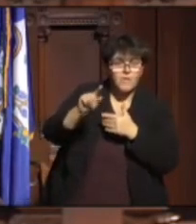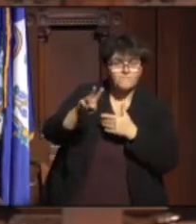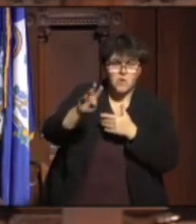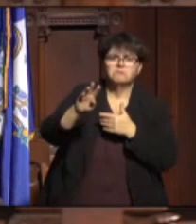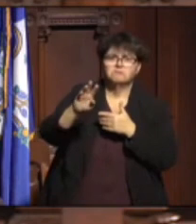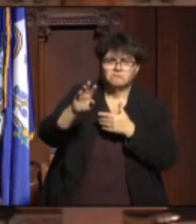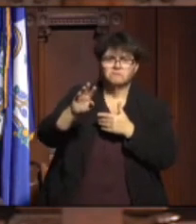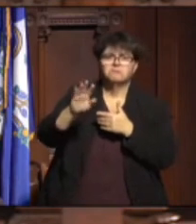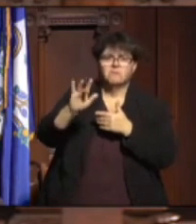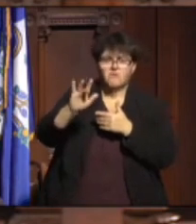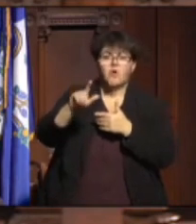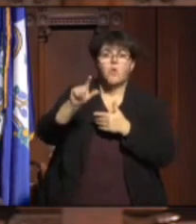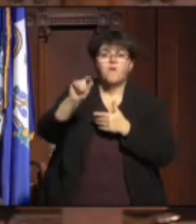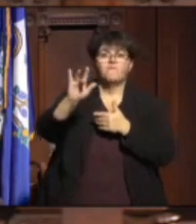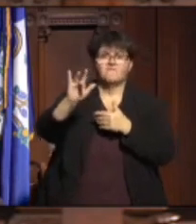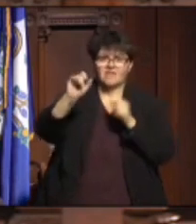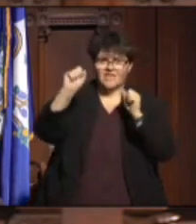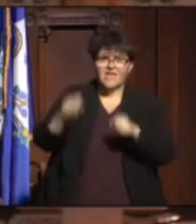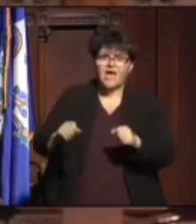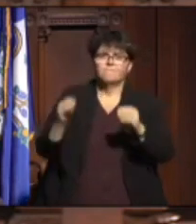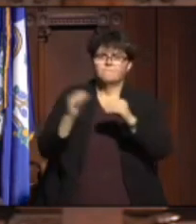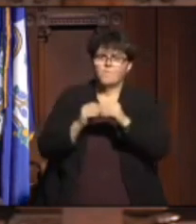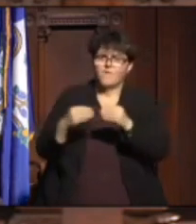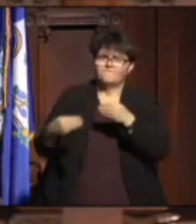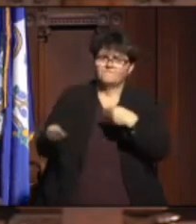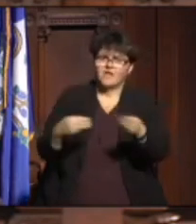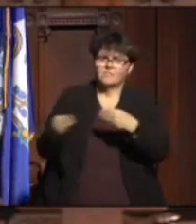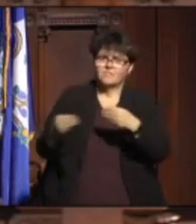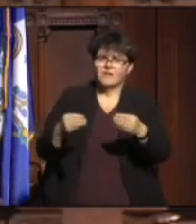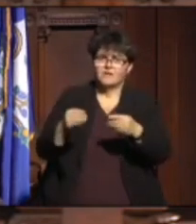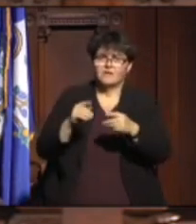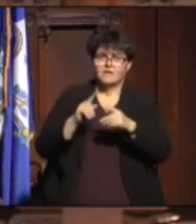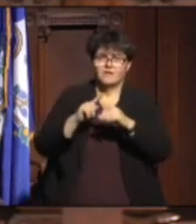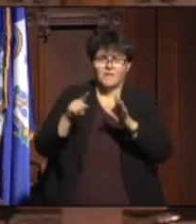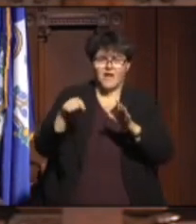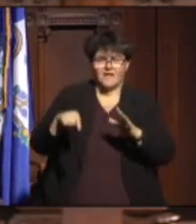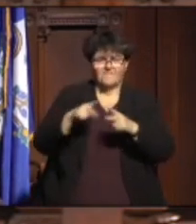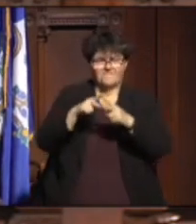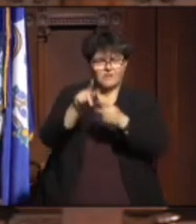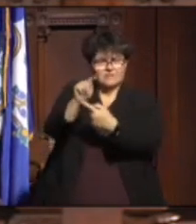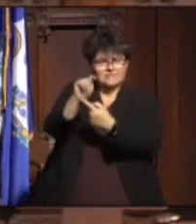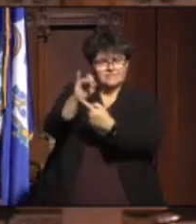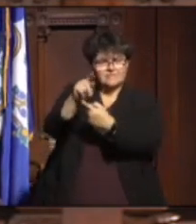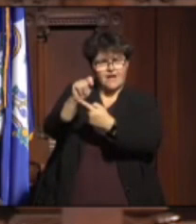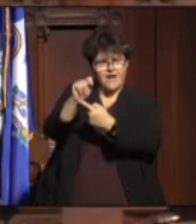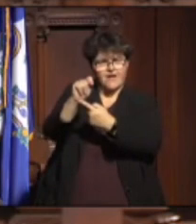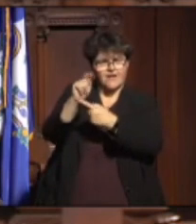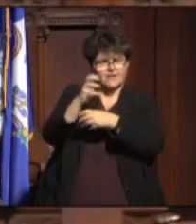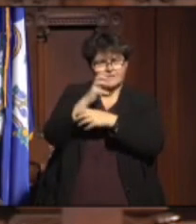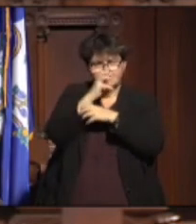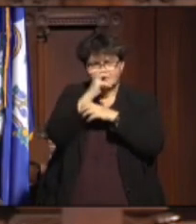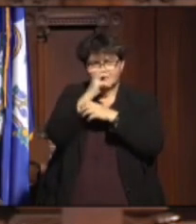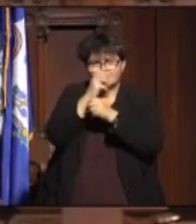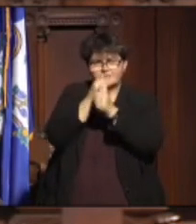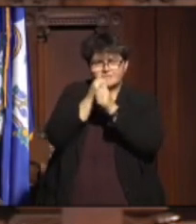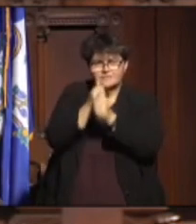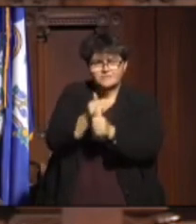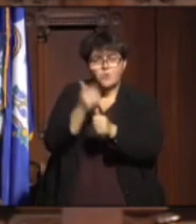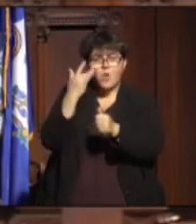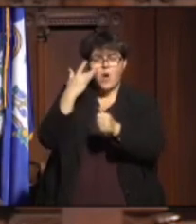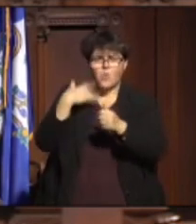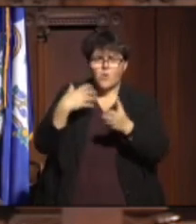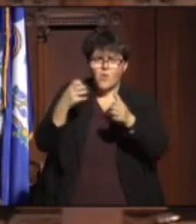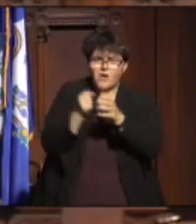But I can tell you that this is a budget that's built to expand growth and opportunity for all of our residents.